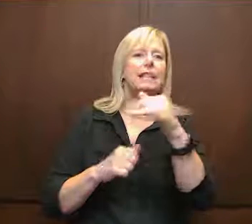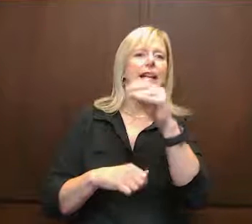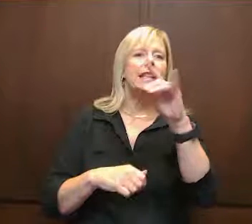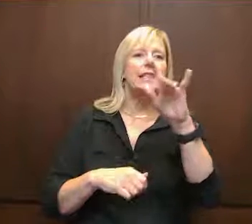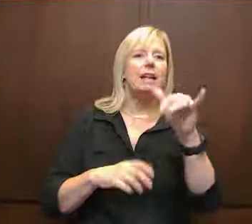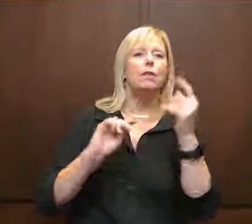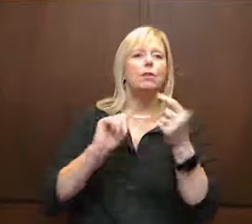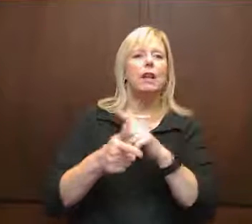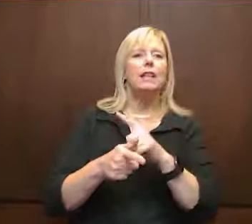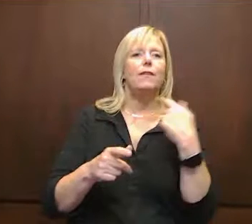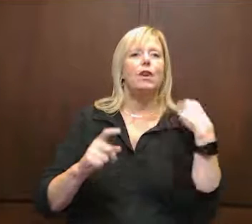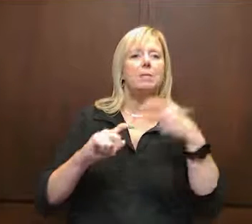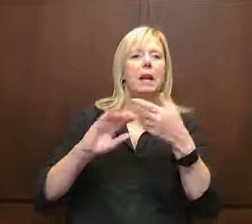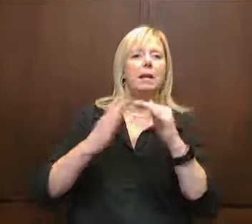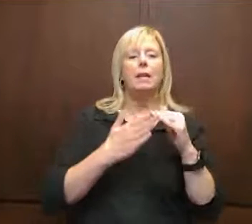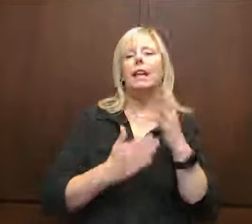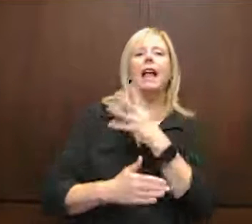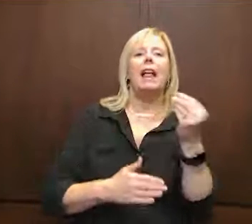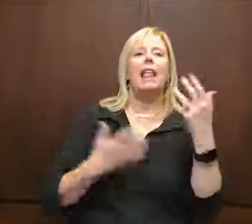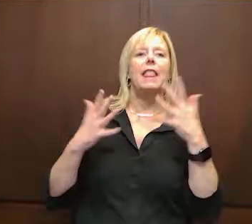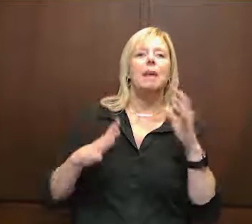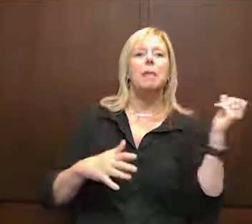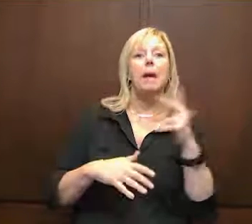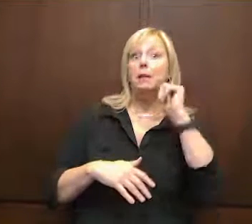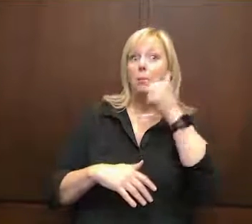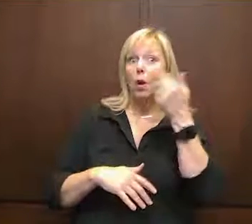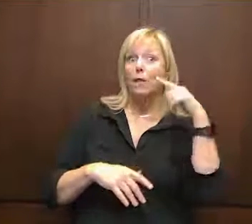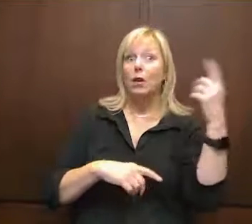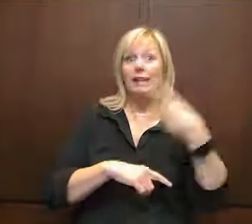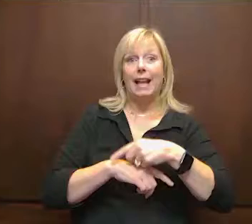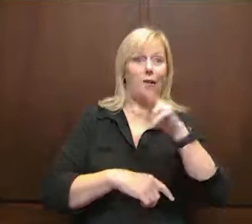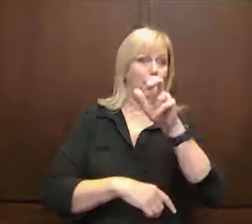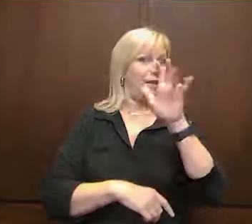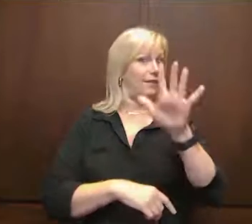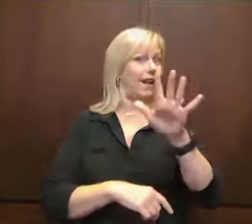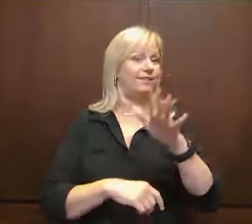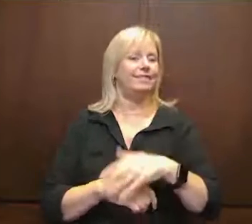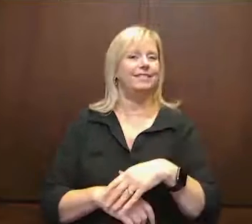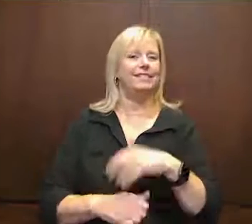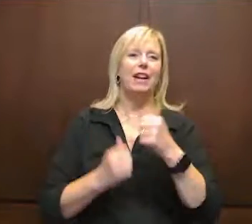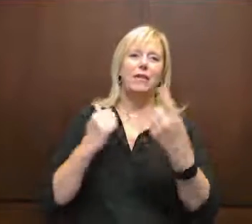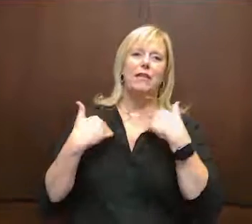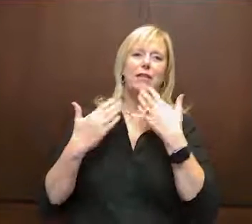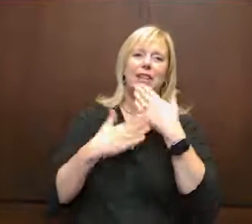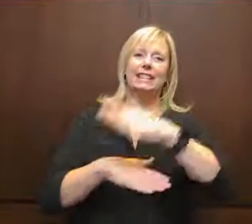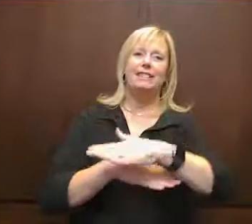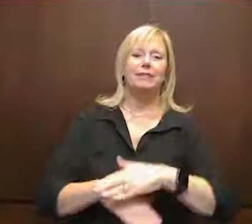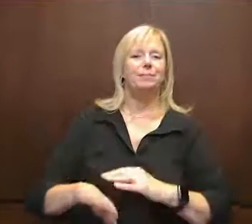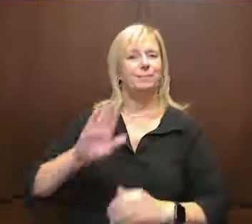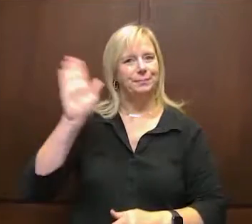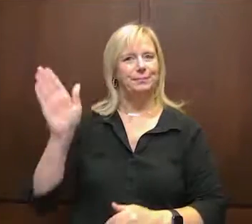this into the Spanish communities, and then we'll be back tomorrow for day 305. Everybody have a good evening.